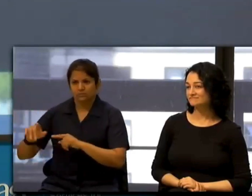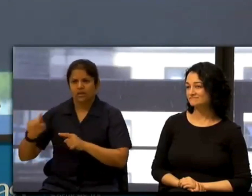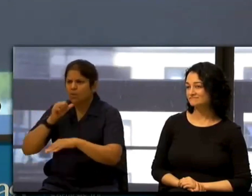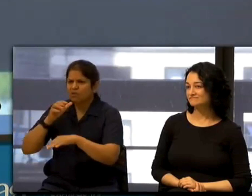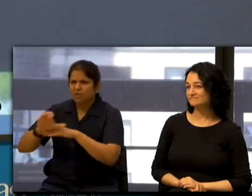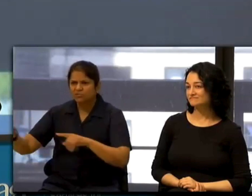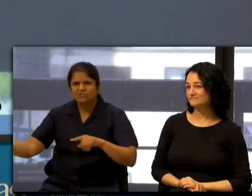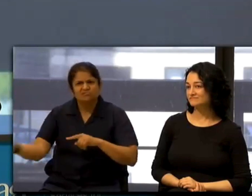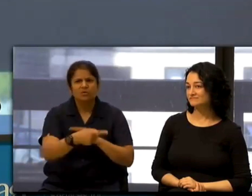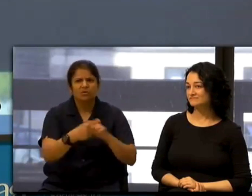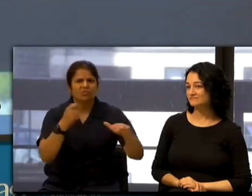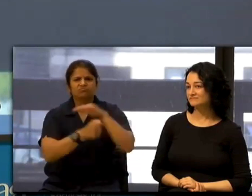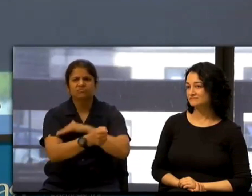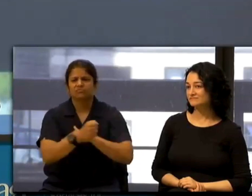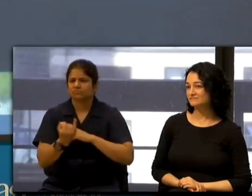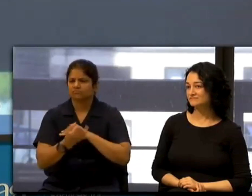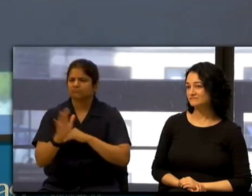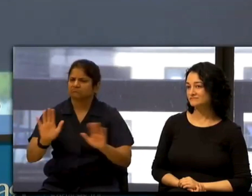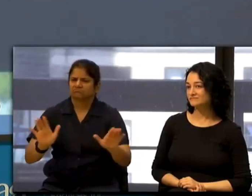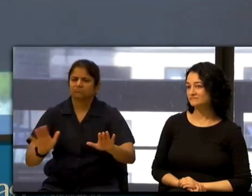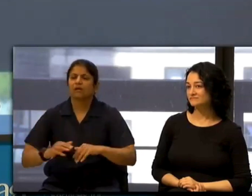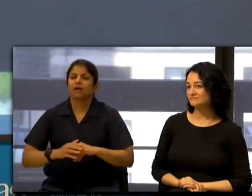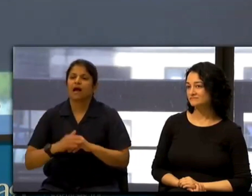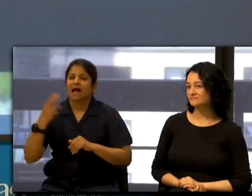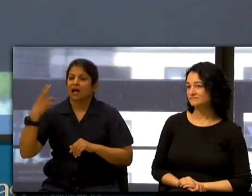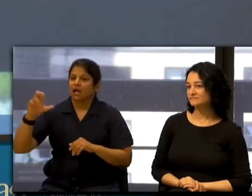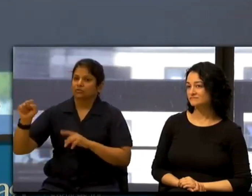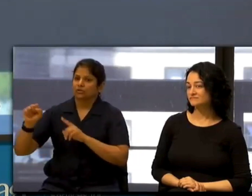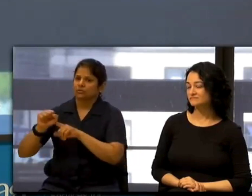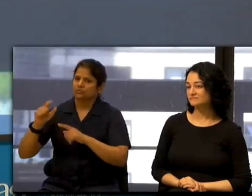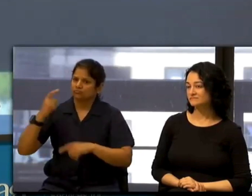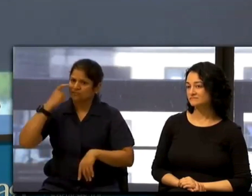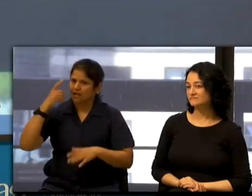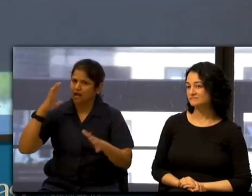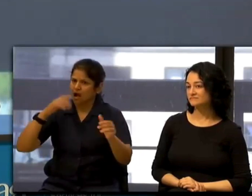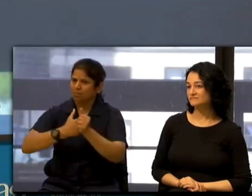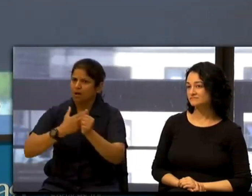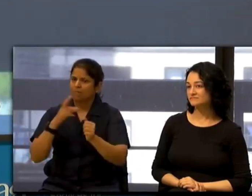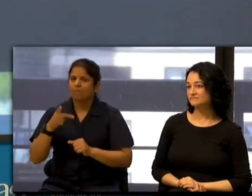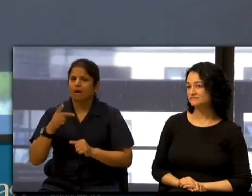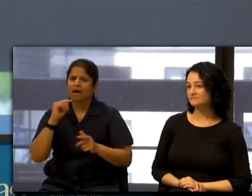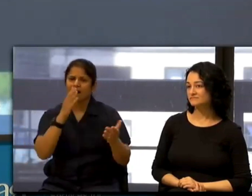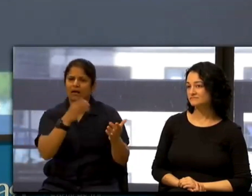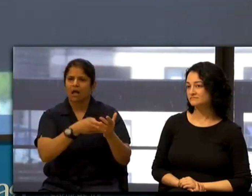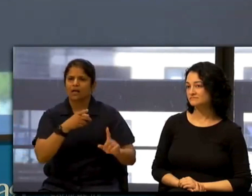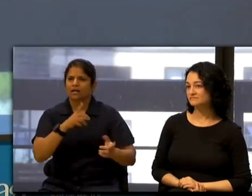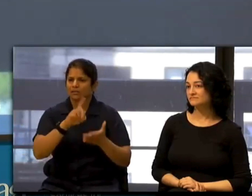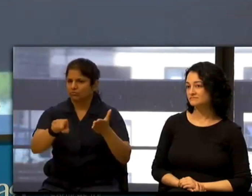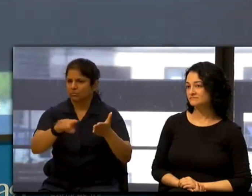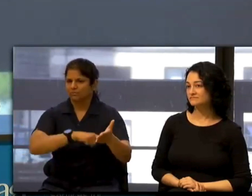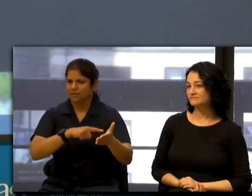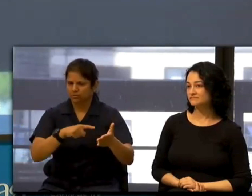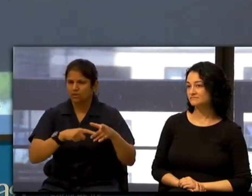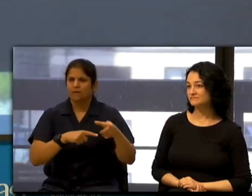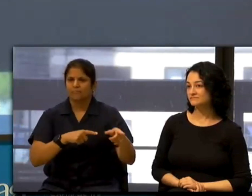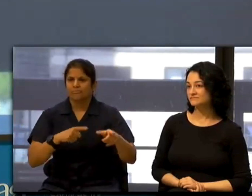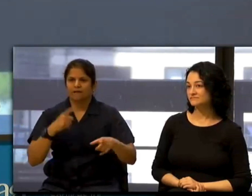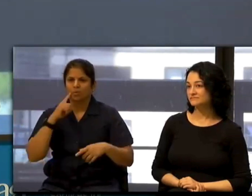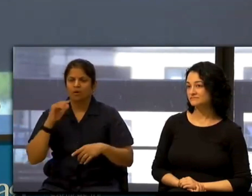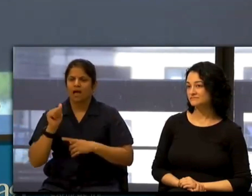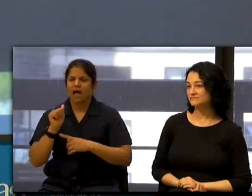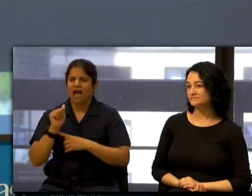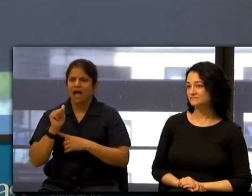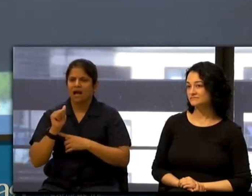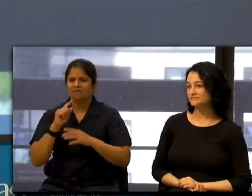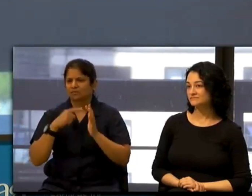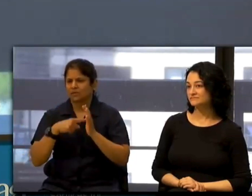HHS also just released updates to the anti-discrimination provisions of the Affordable Care Act, prohibiting discrimination in health